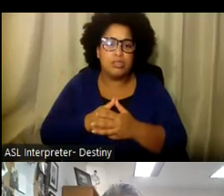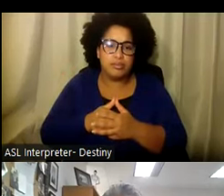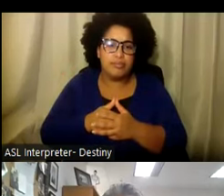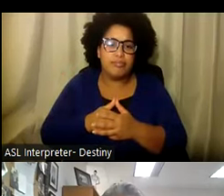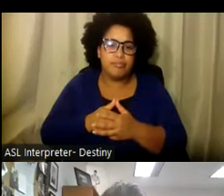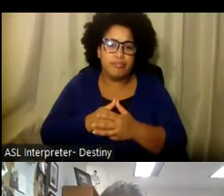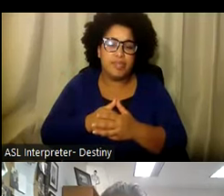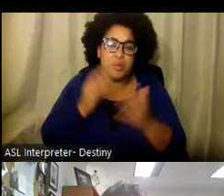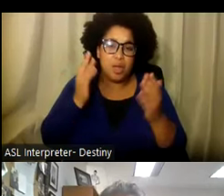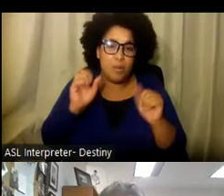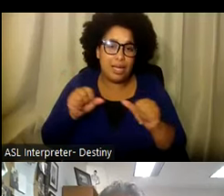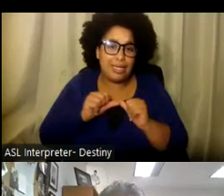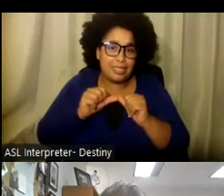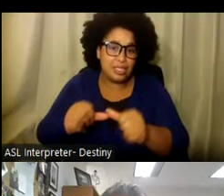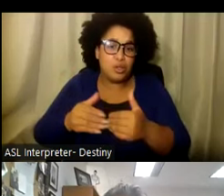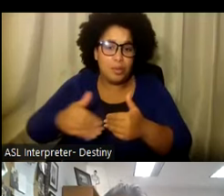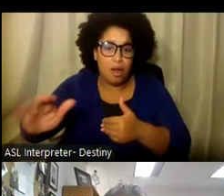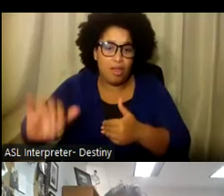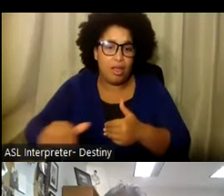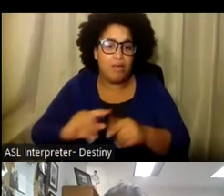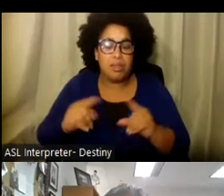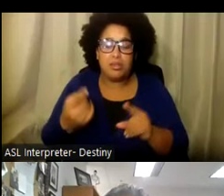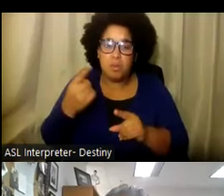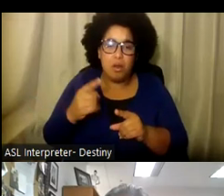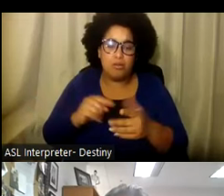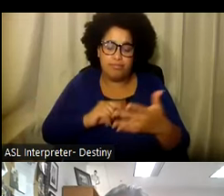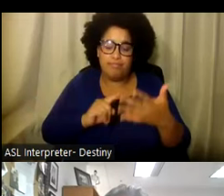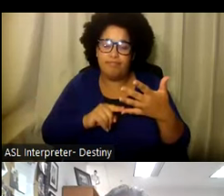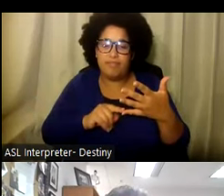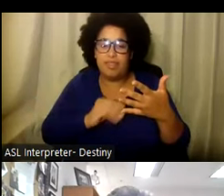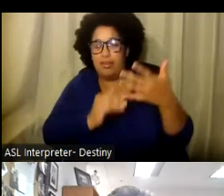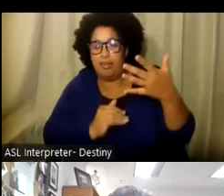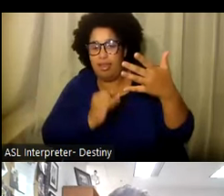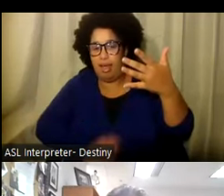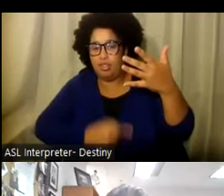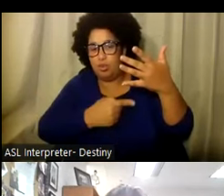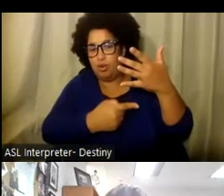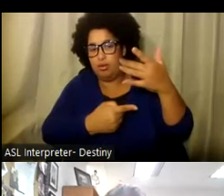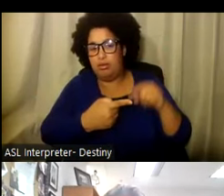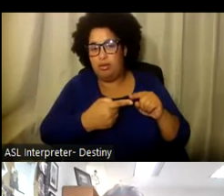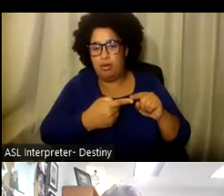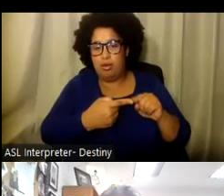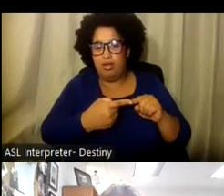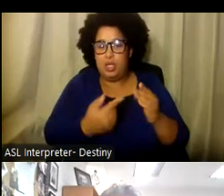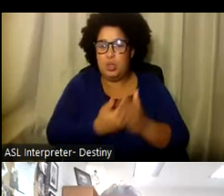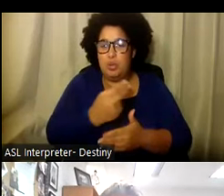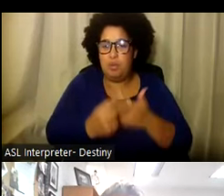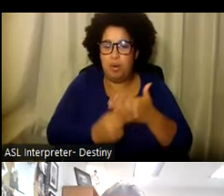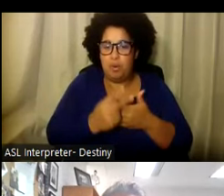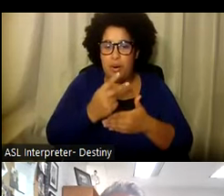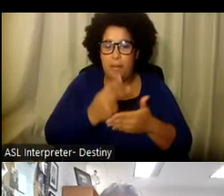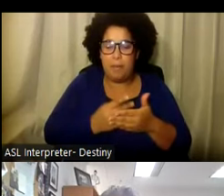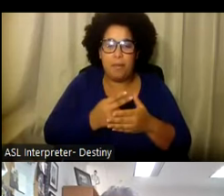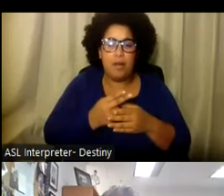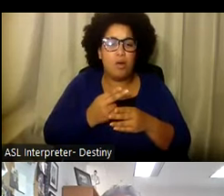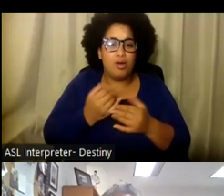we just hope that it continues beyond that, but that is another thing. And then finally, there's a really neat new program that we're all